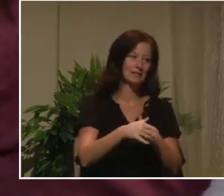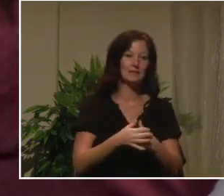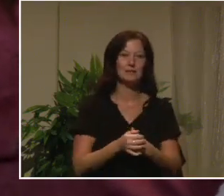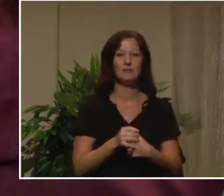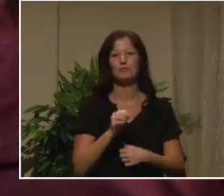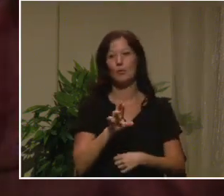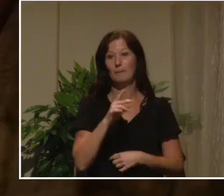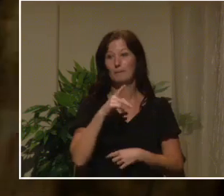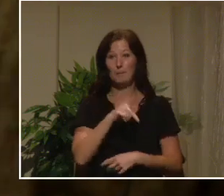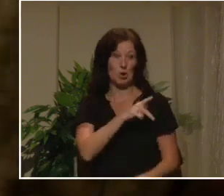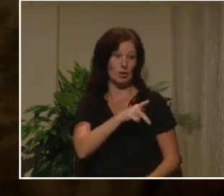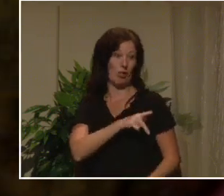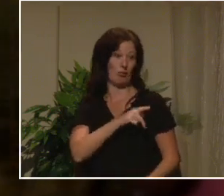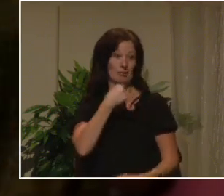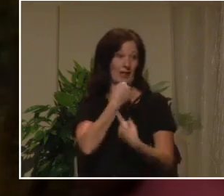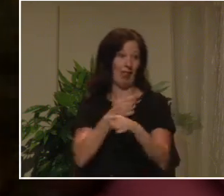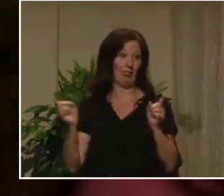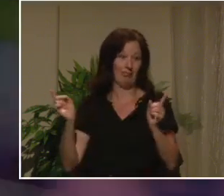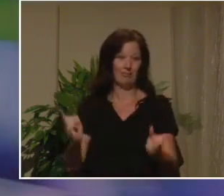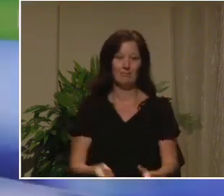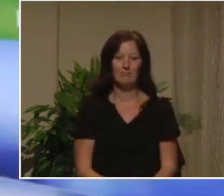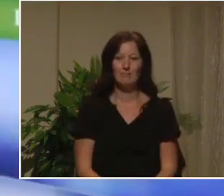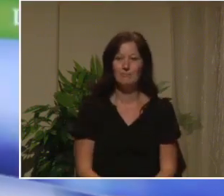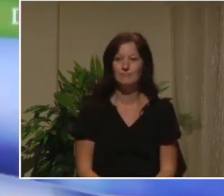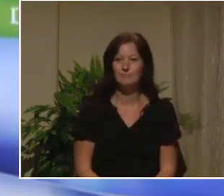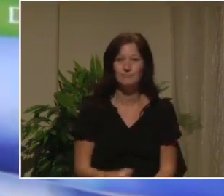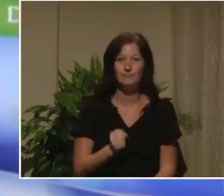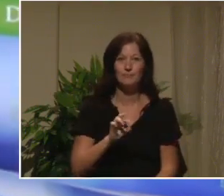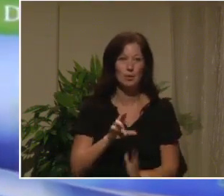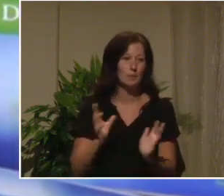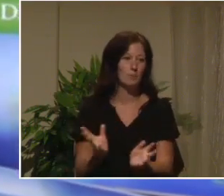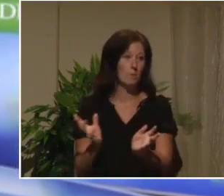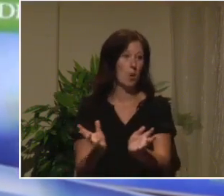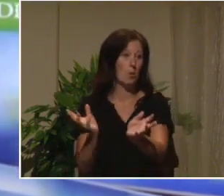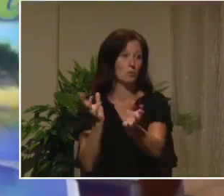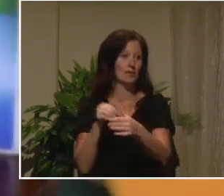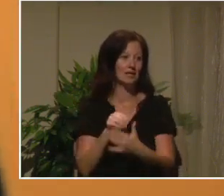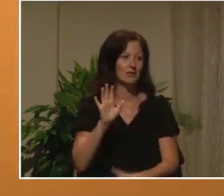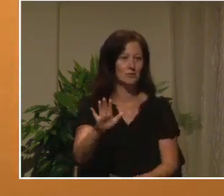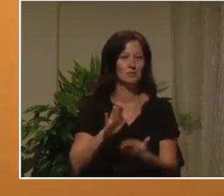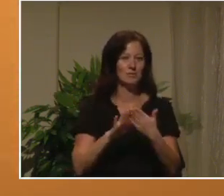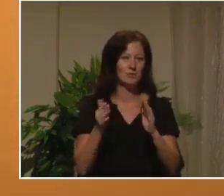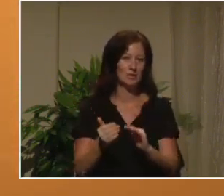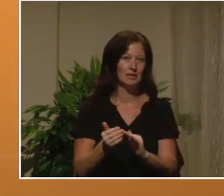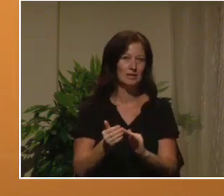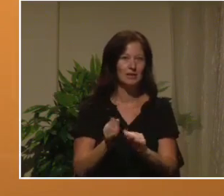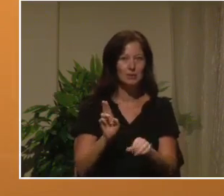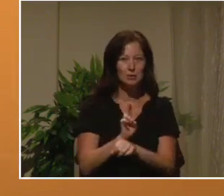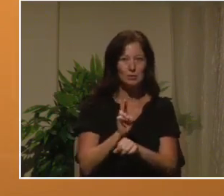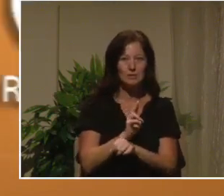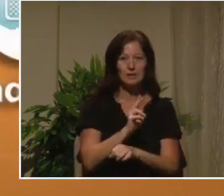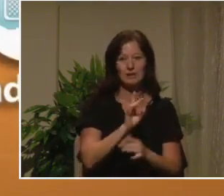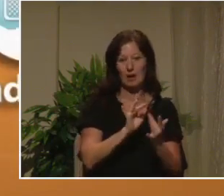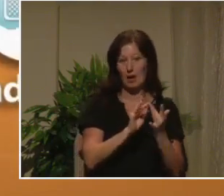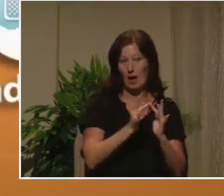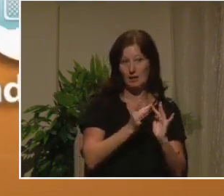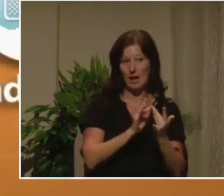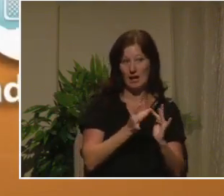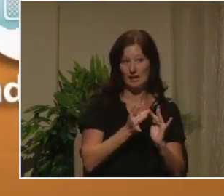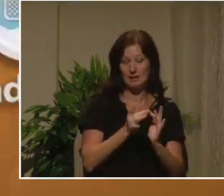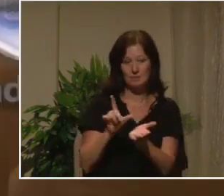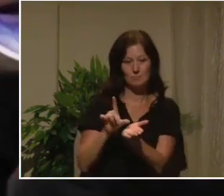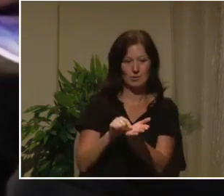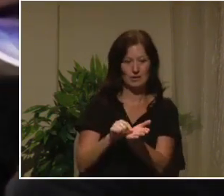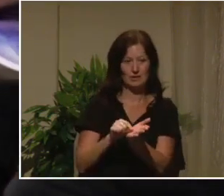friend or family member about divorce care or promote divorce care in your community using web, print, and radio